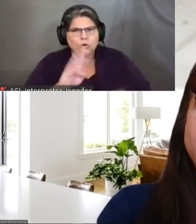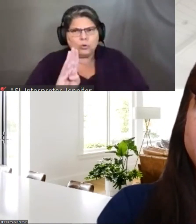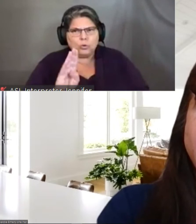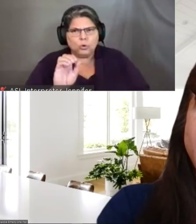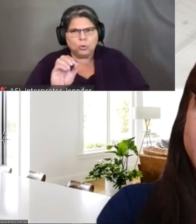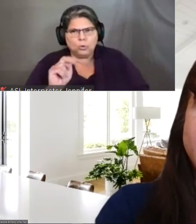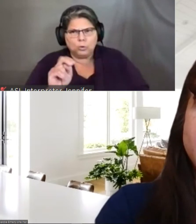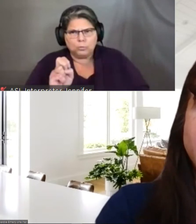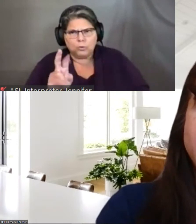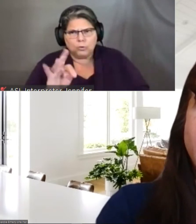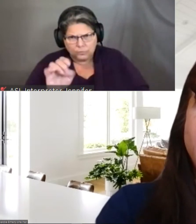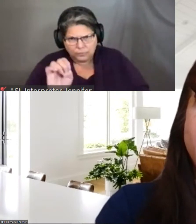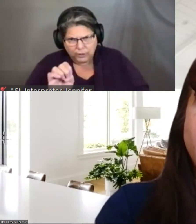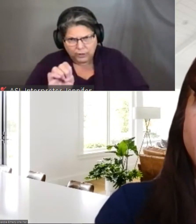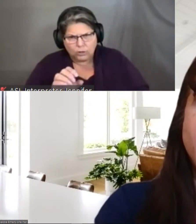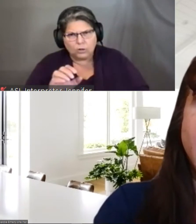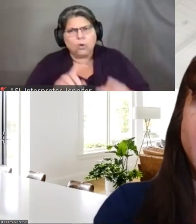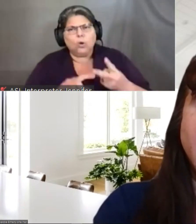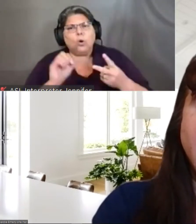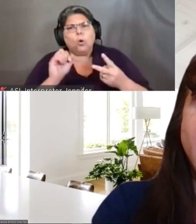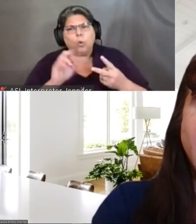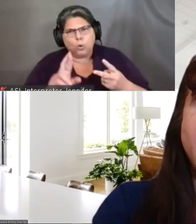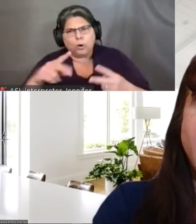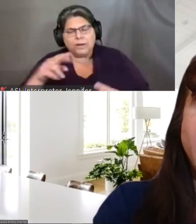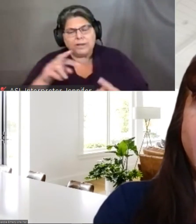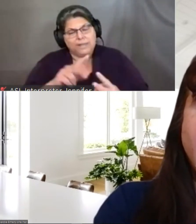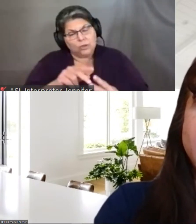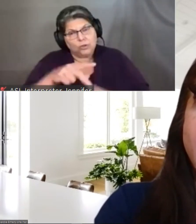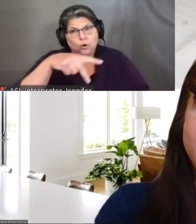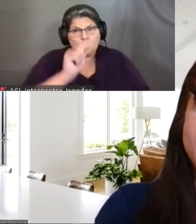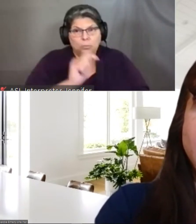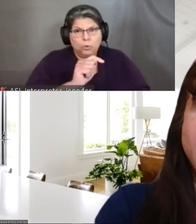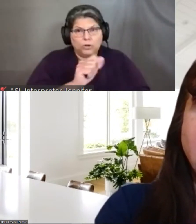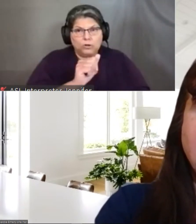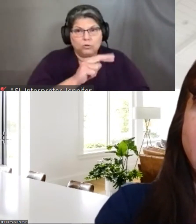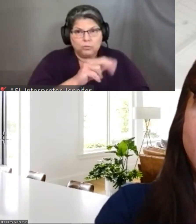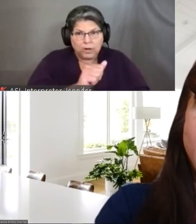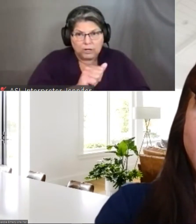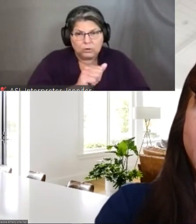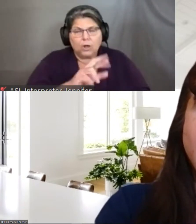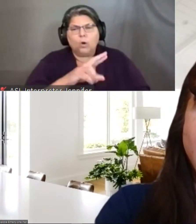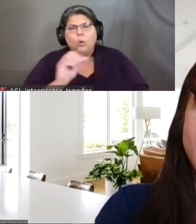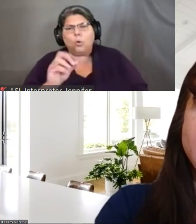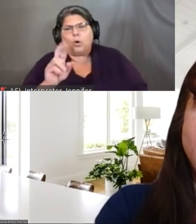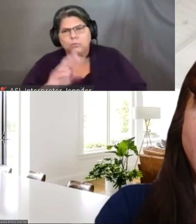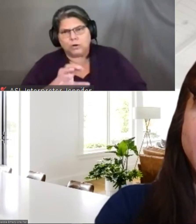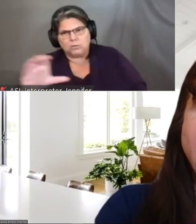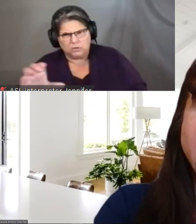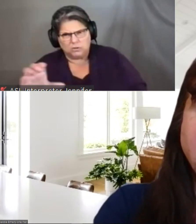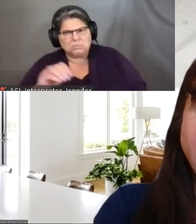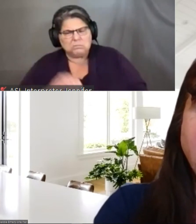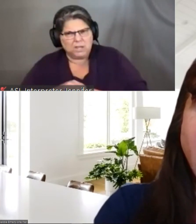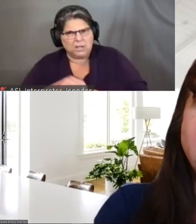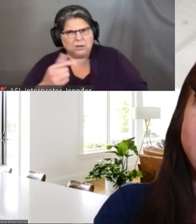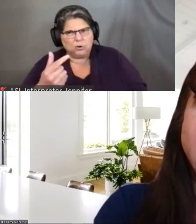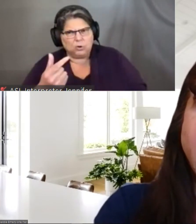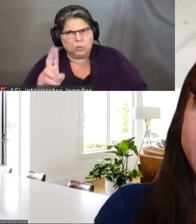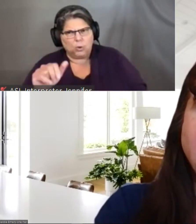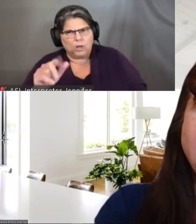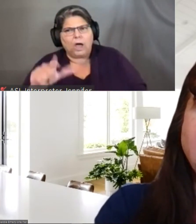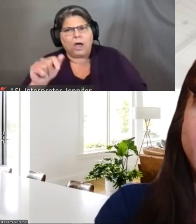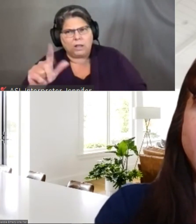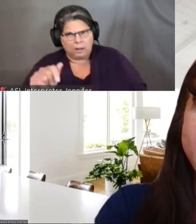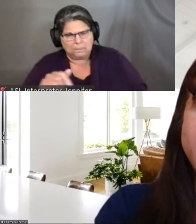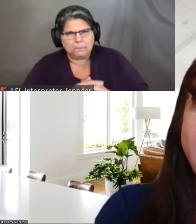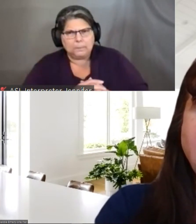then alternating their trips between Point Arena and Redwood Coast Medical Services in Gualala area as well. So we do have a